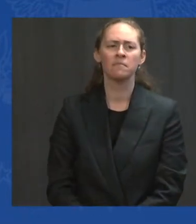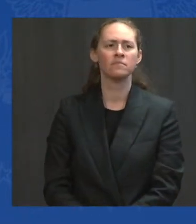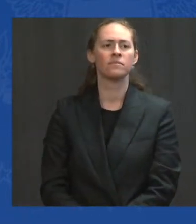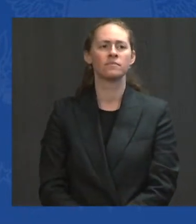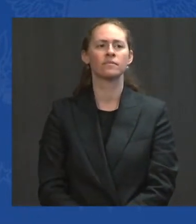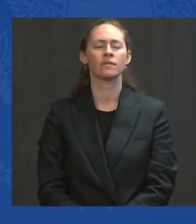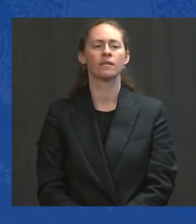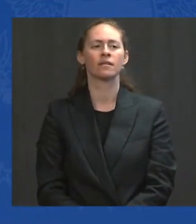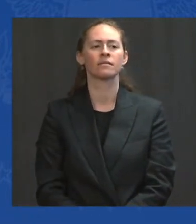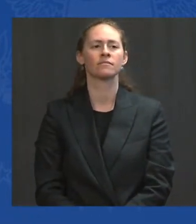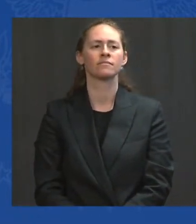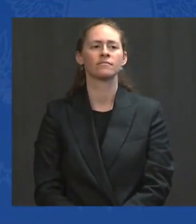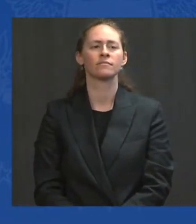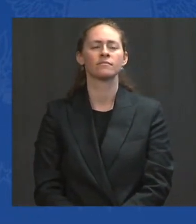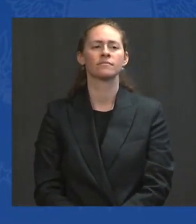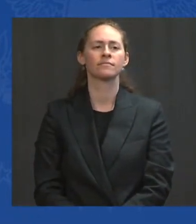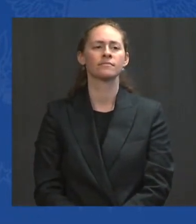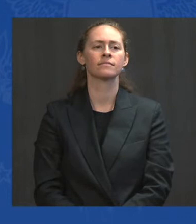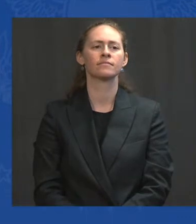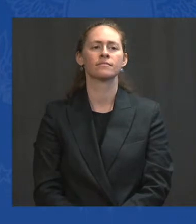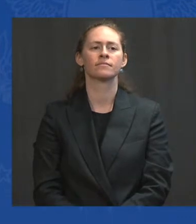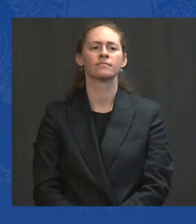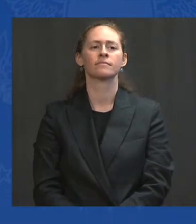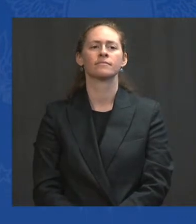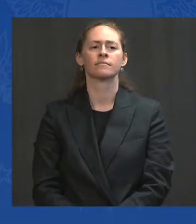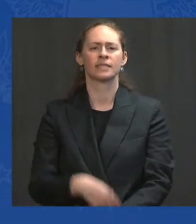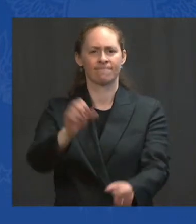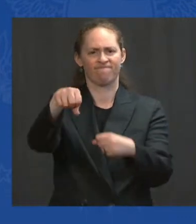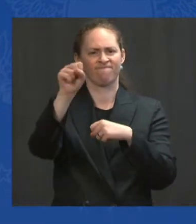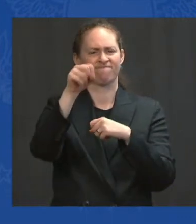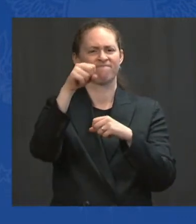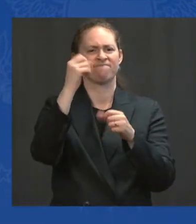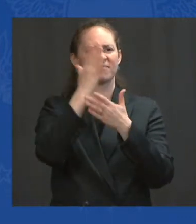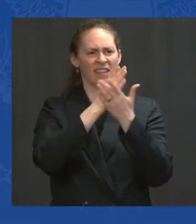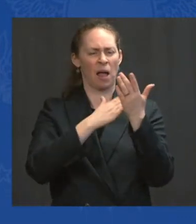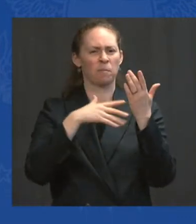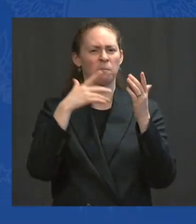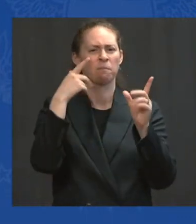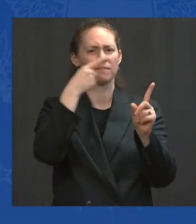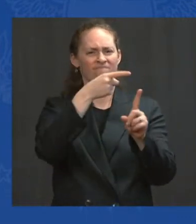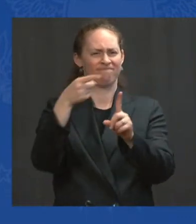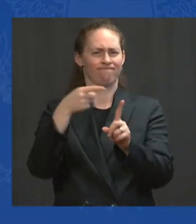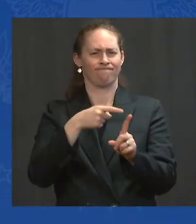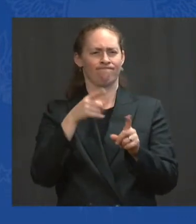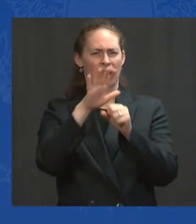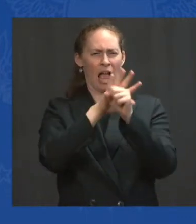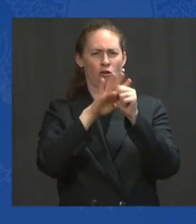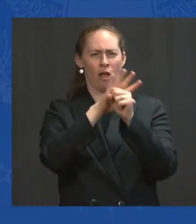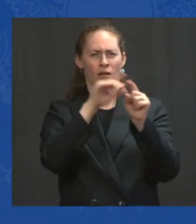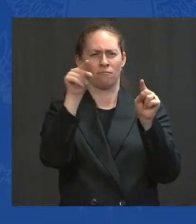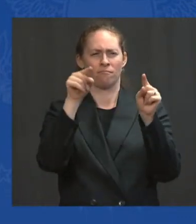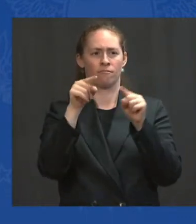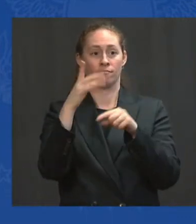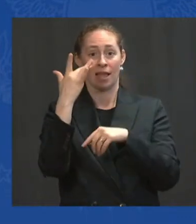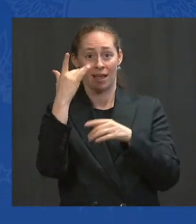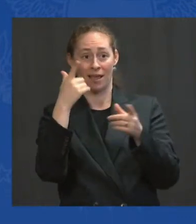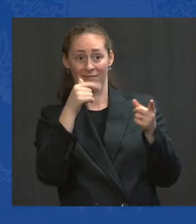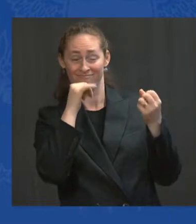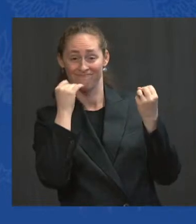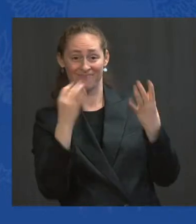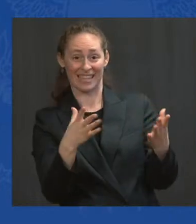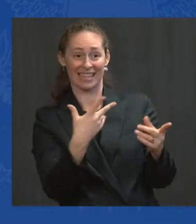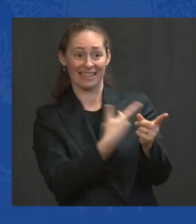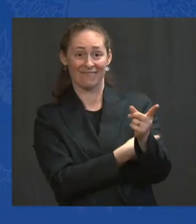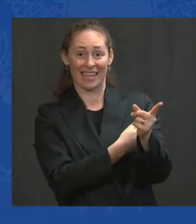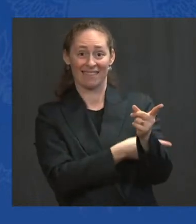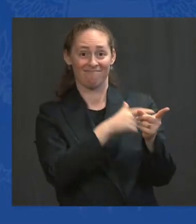Josh. Yes, you pointed to some areas we're following closely, both because of their low vaccination rates, as well as because we're